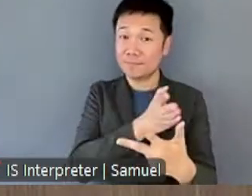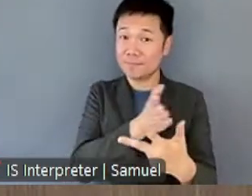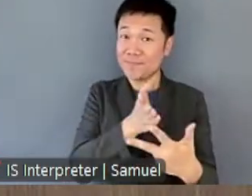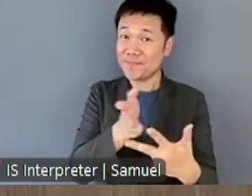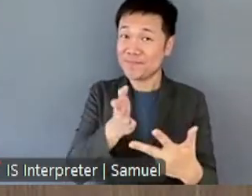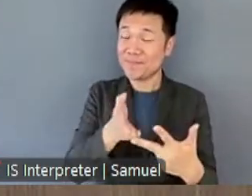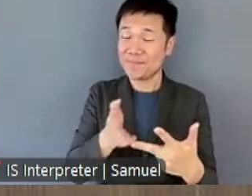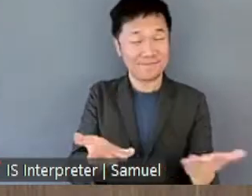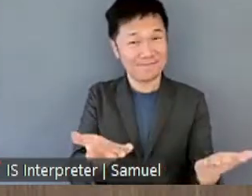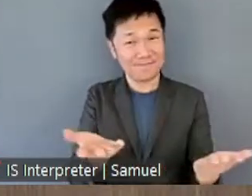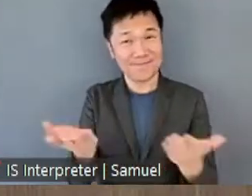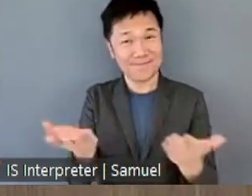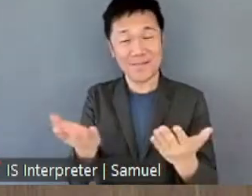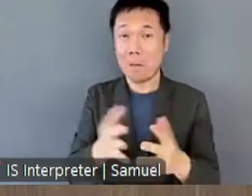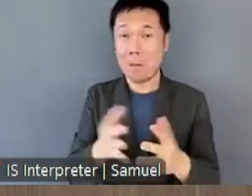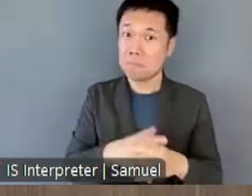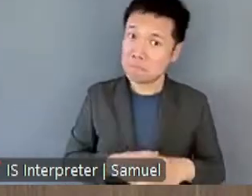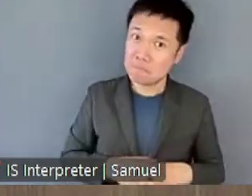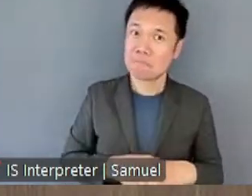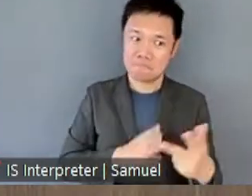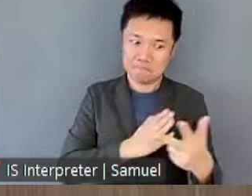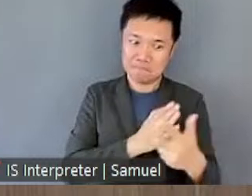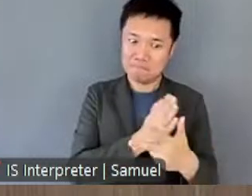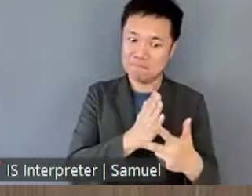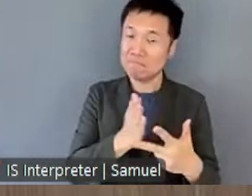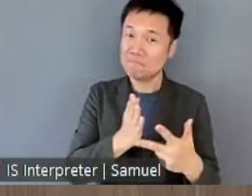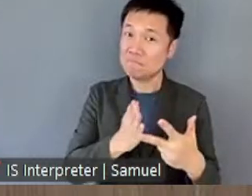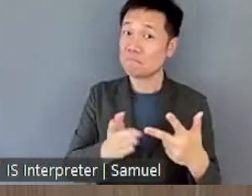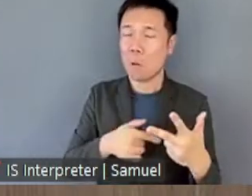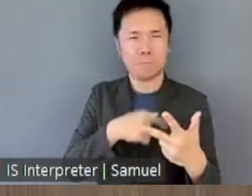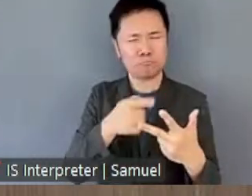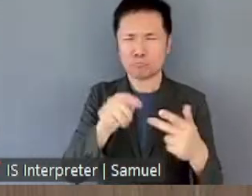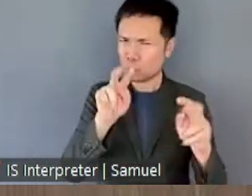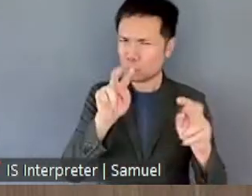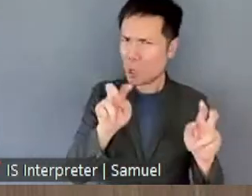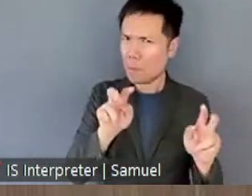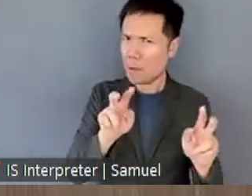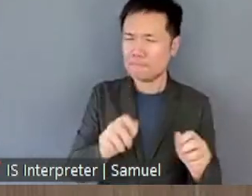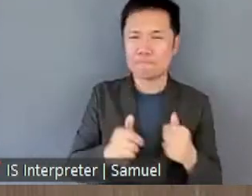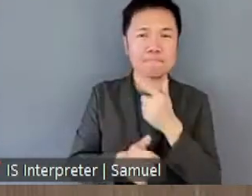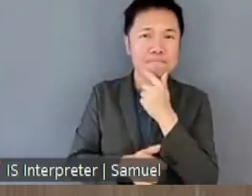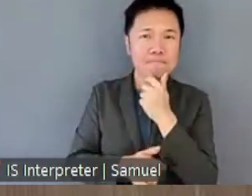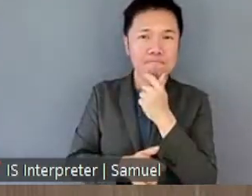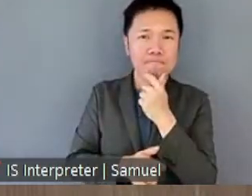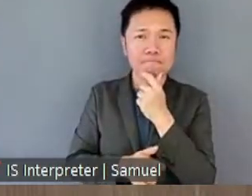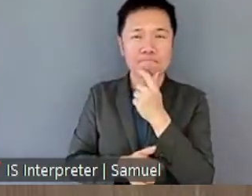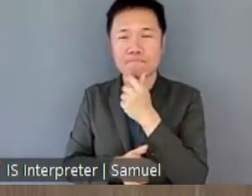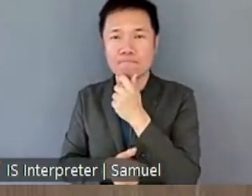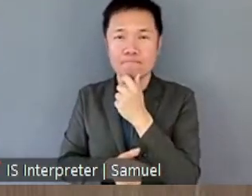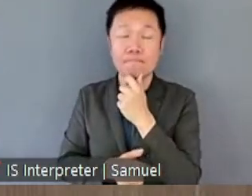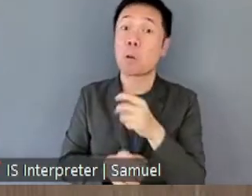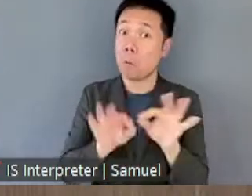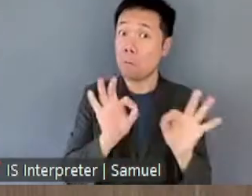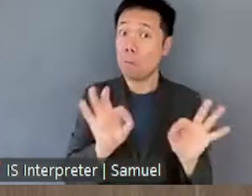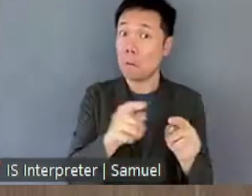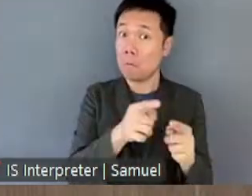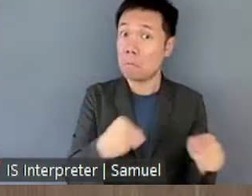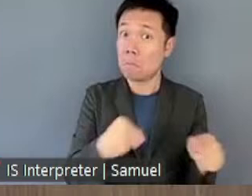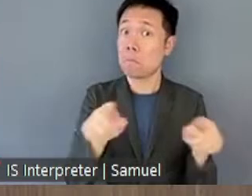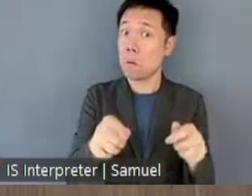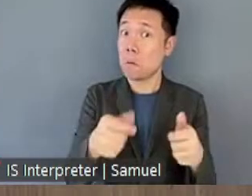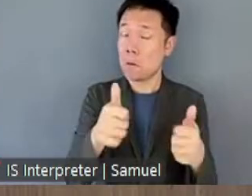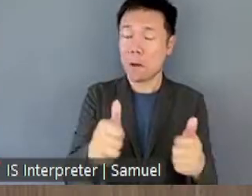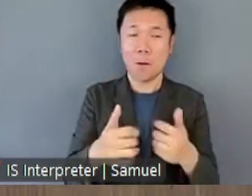events, which promise to be on topical issues that I hope will be